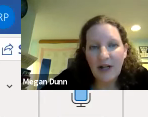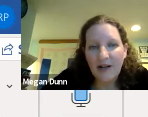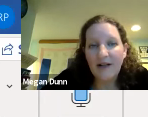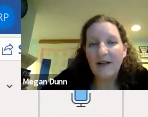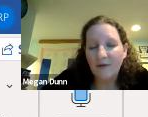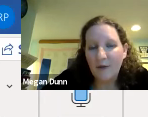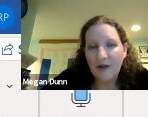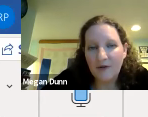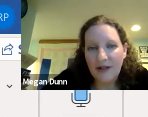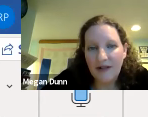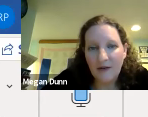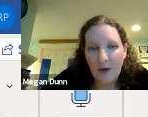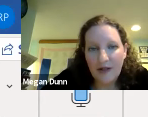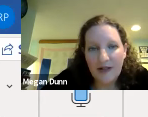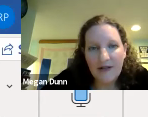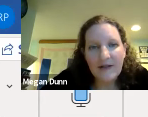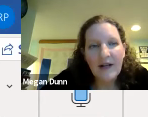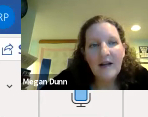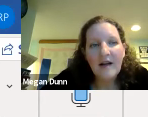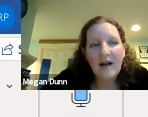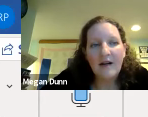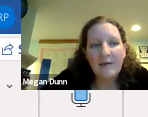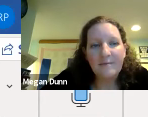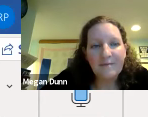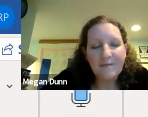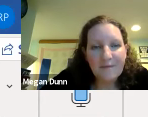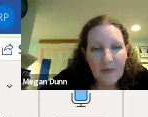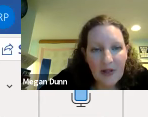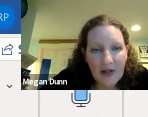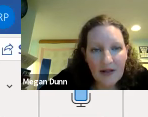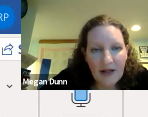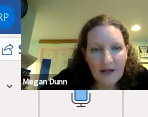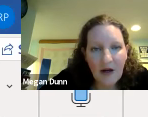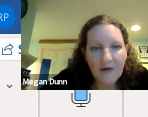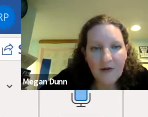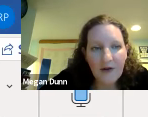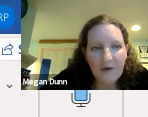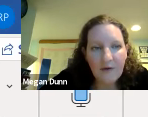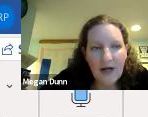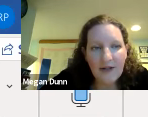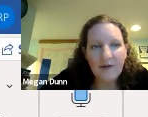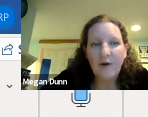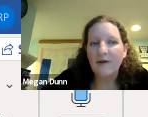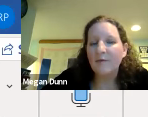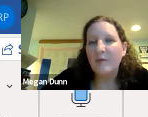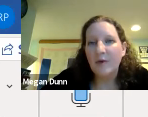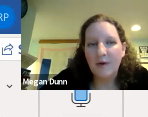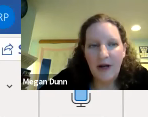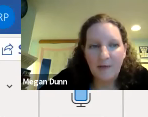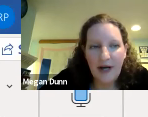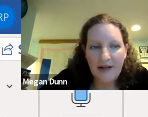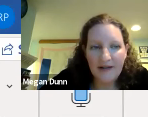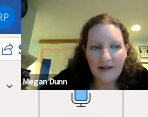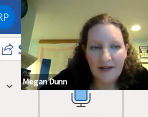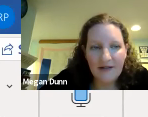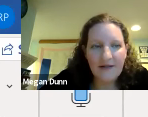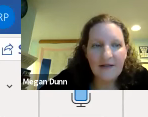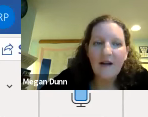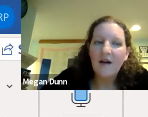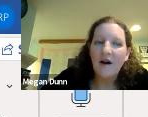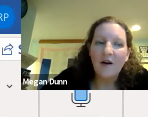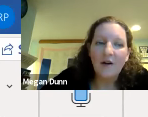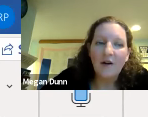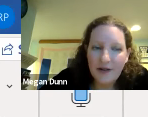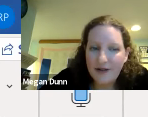Jason, Rochelle, and everyone who sent in questions. And then also to all the people who help behind the